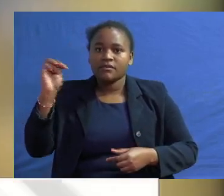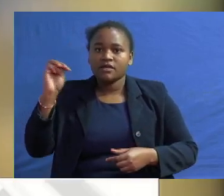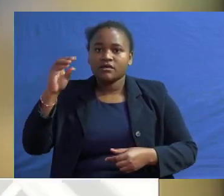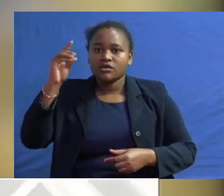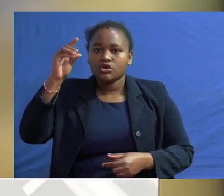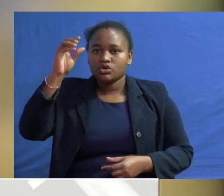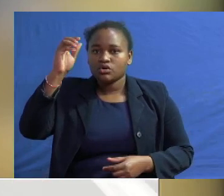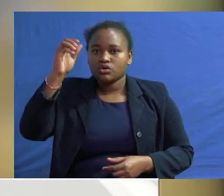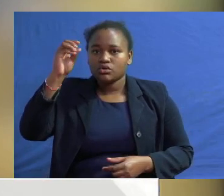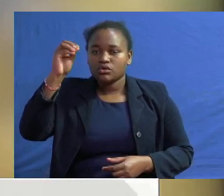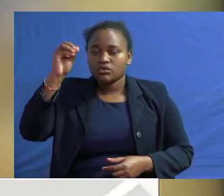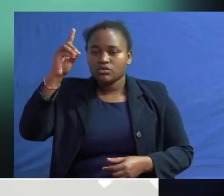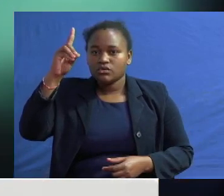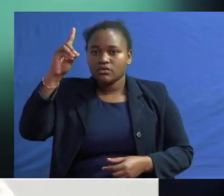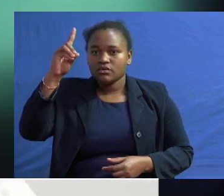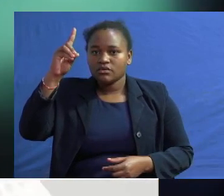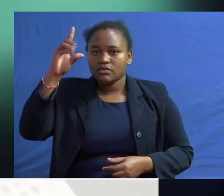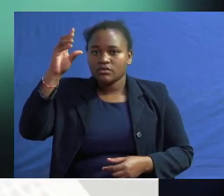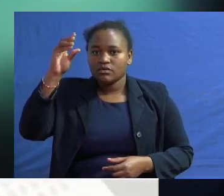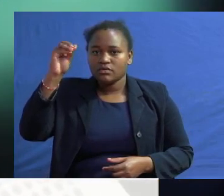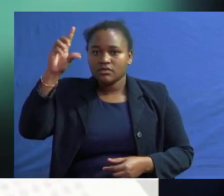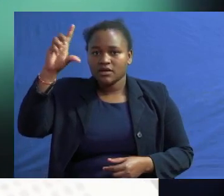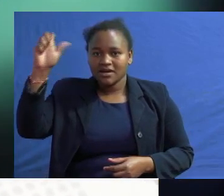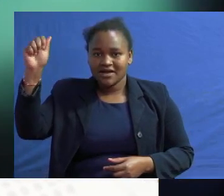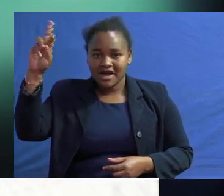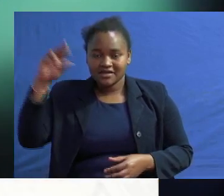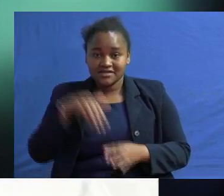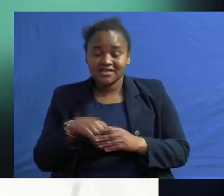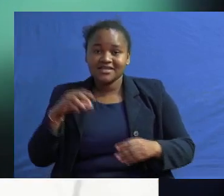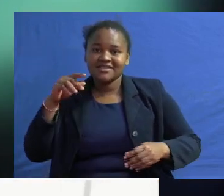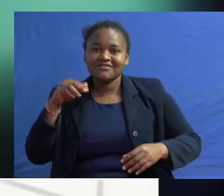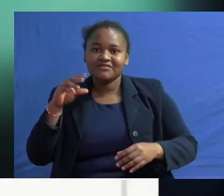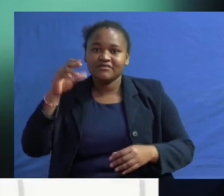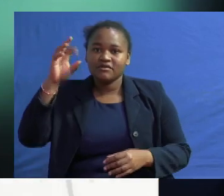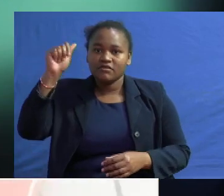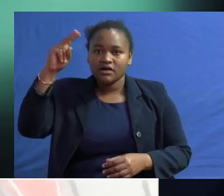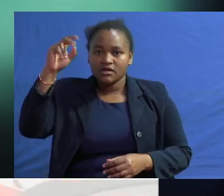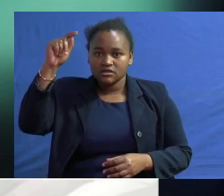attended by the World Football Governing Body President Gianni Infantino.